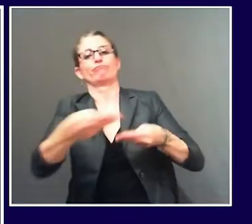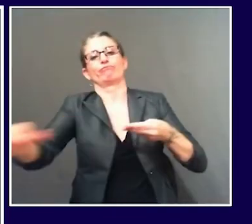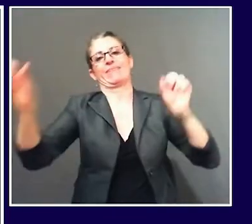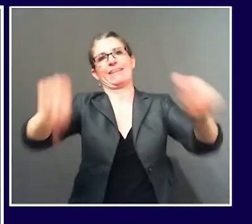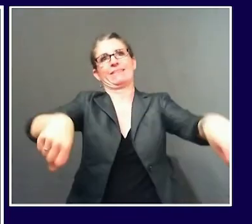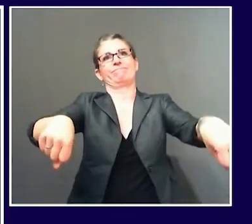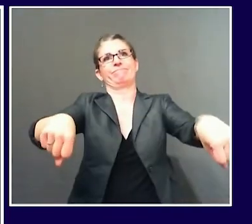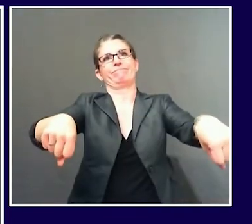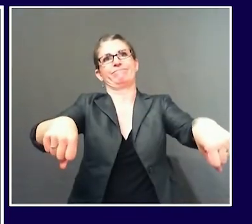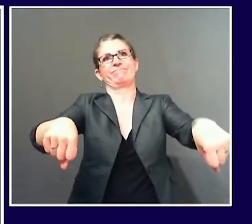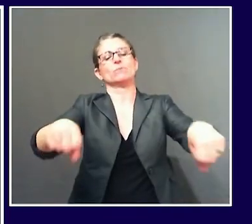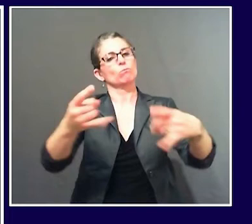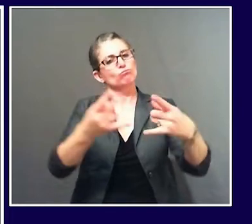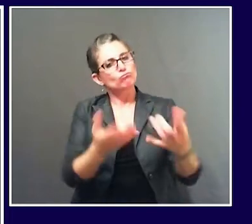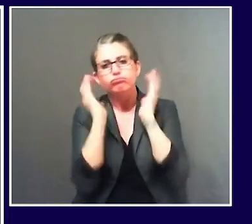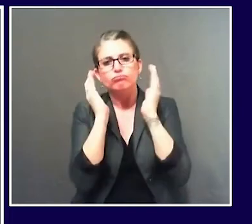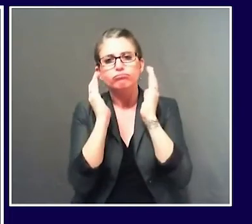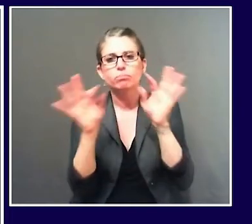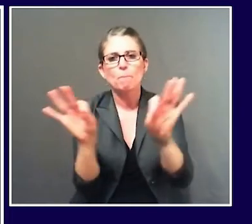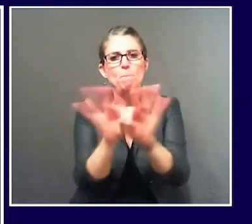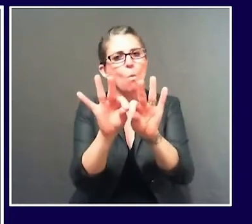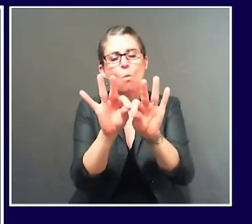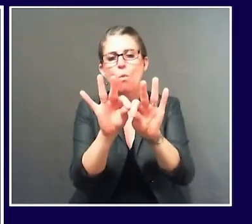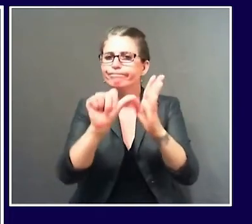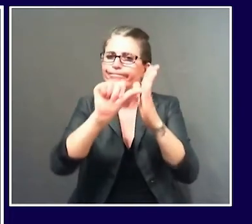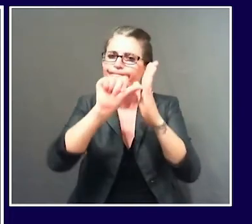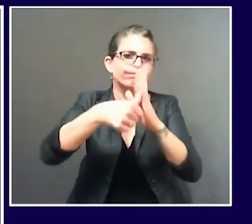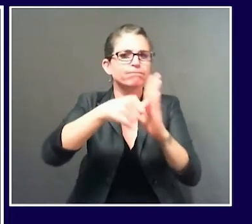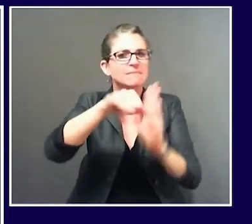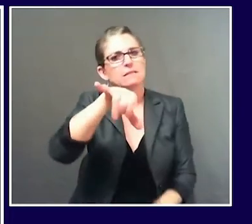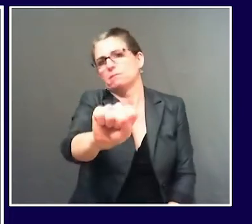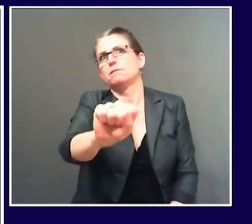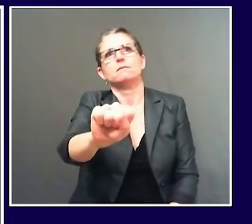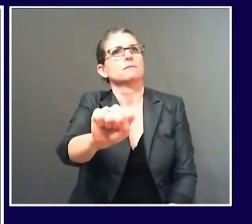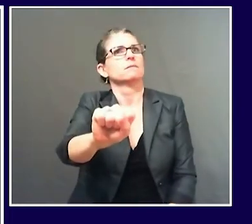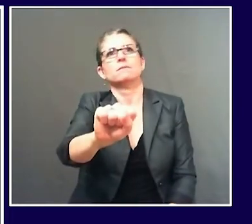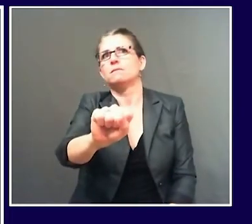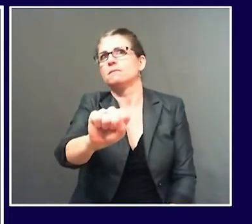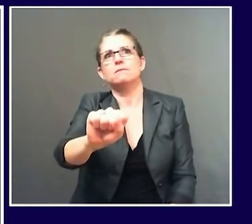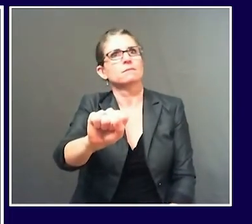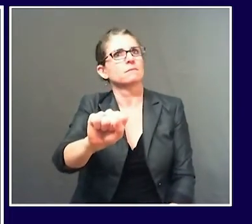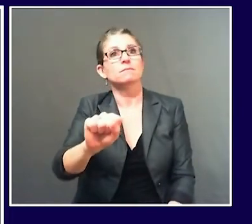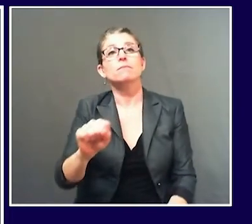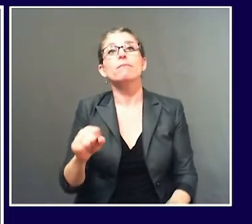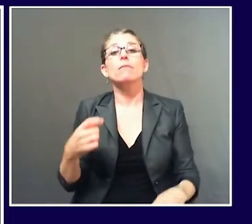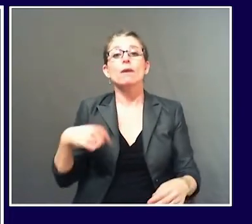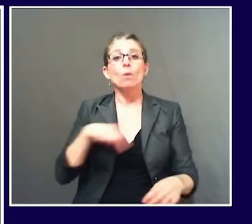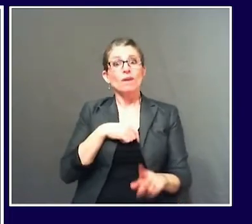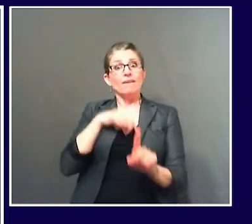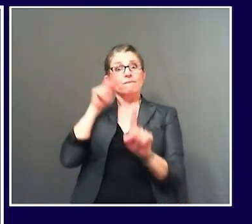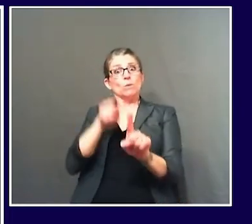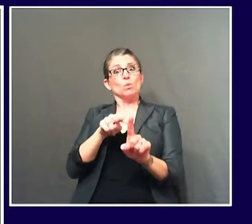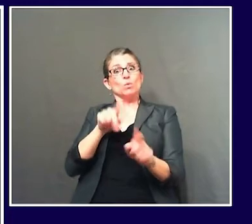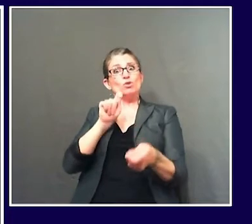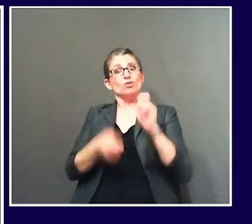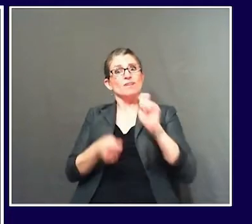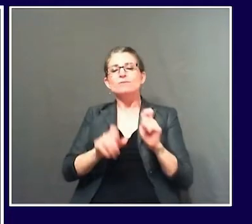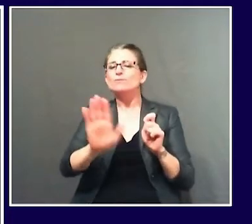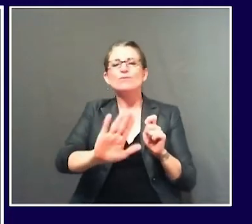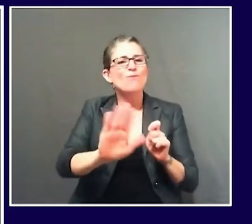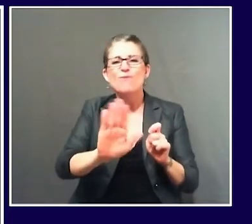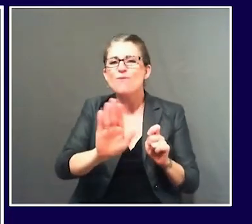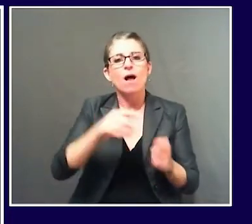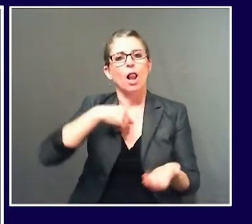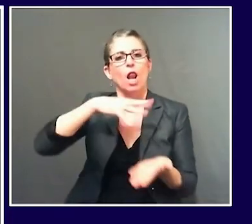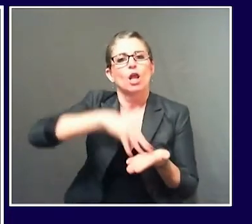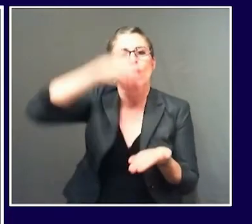in position so much as a change in the understanding of the science. That's how the scientific process works. This is a